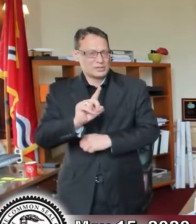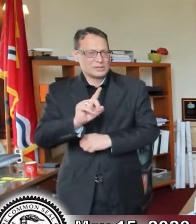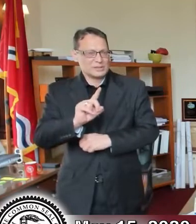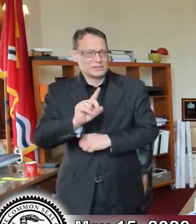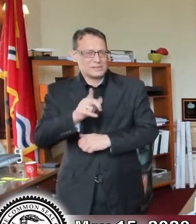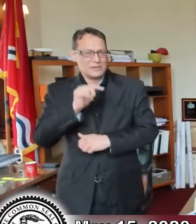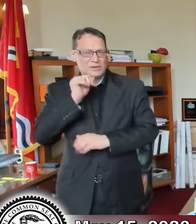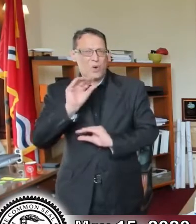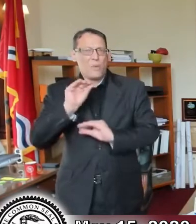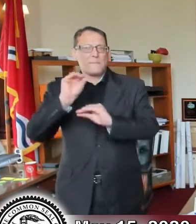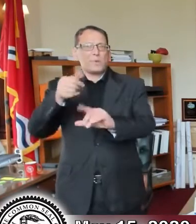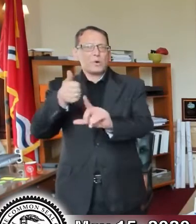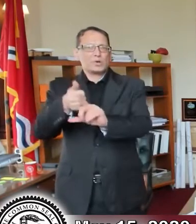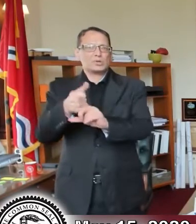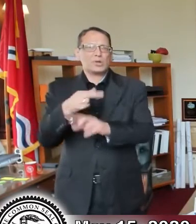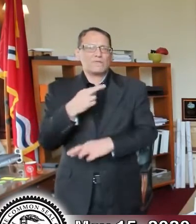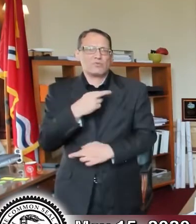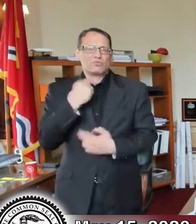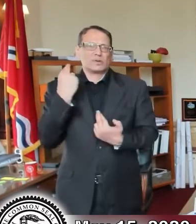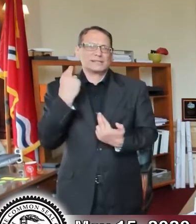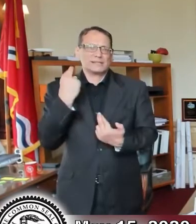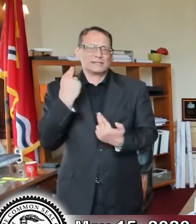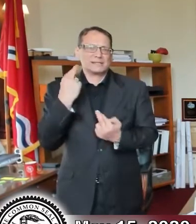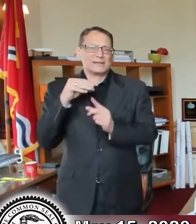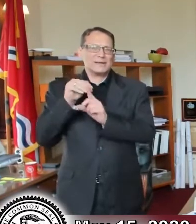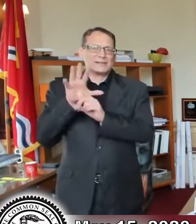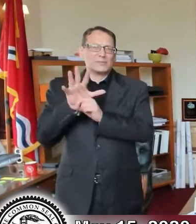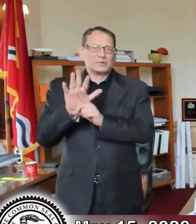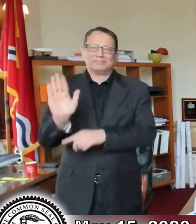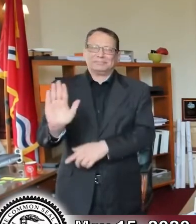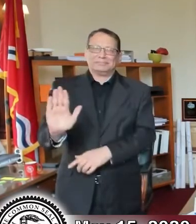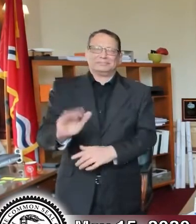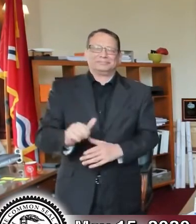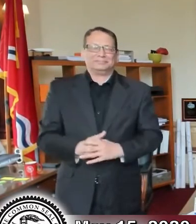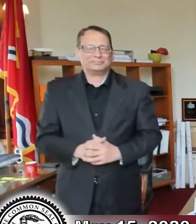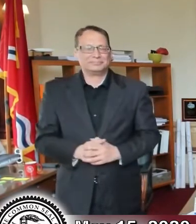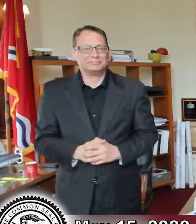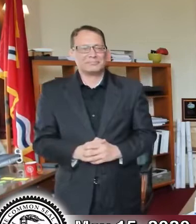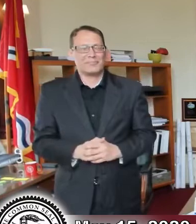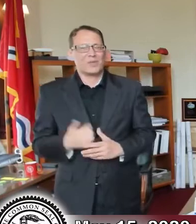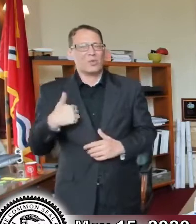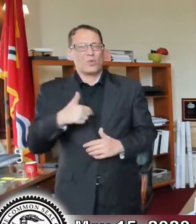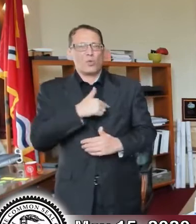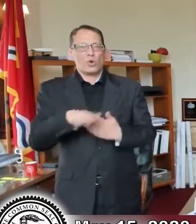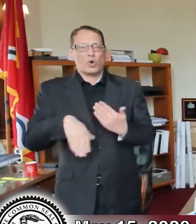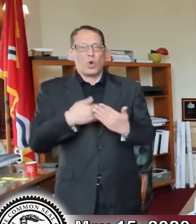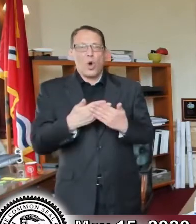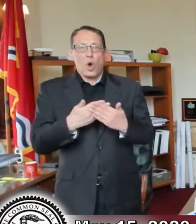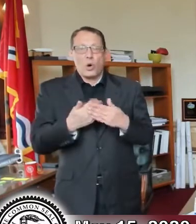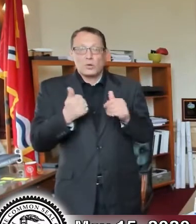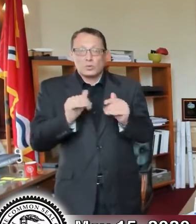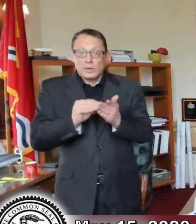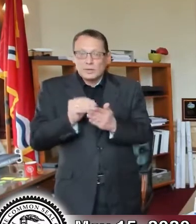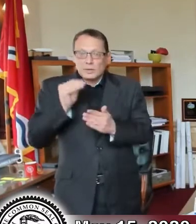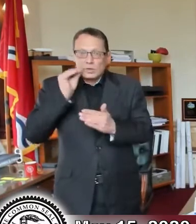put yourselves in situations where you're exposed to it. We are all trying to learn how